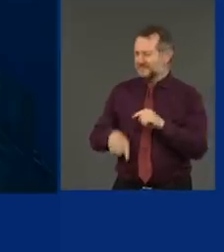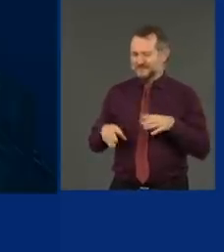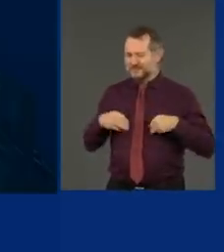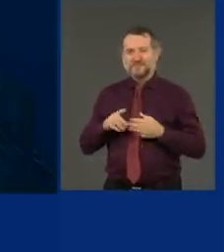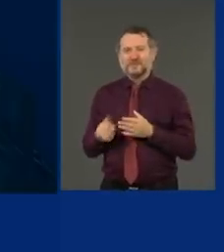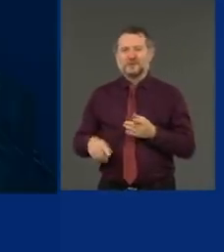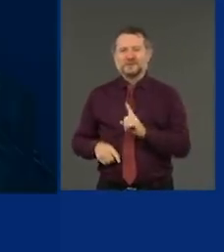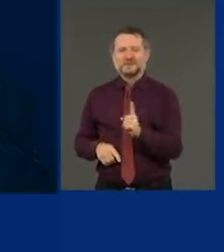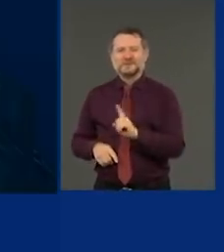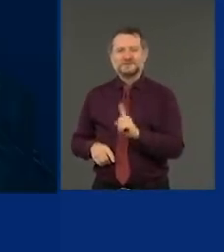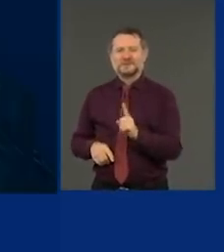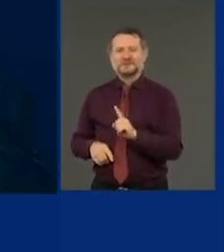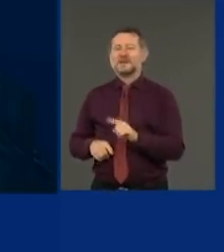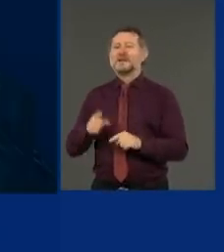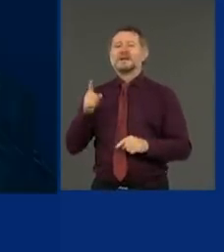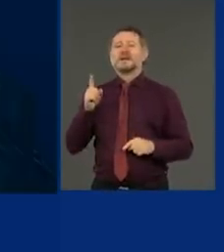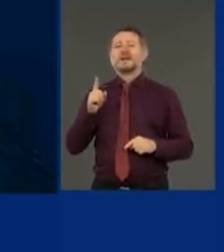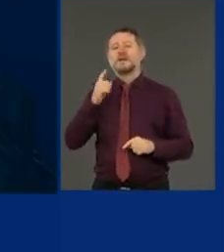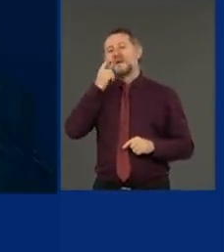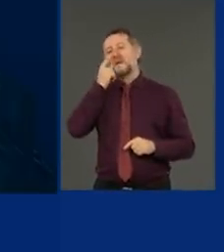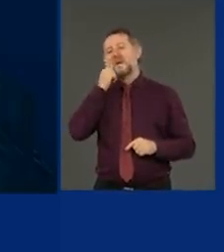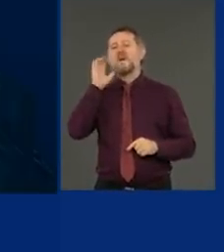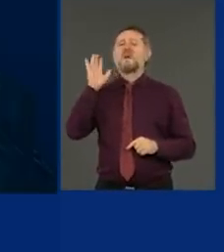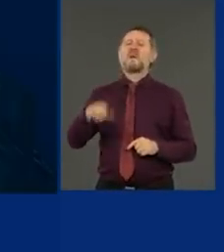You can't say, we don't need any police.